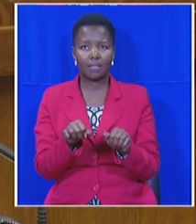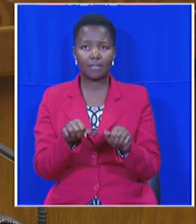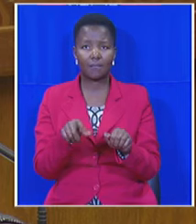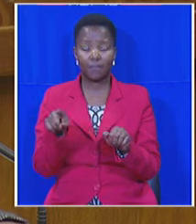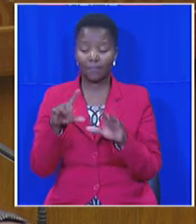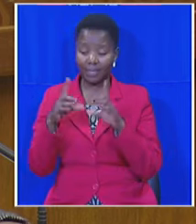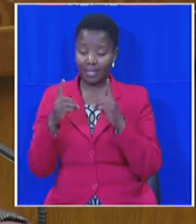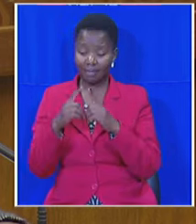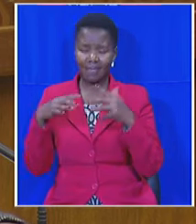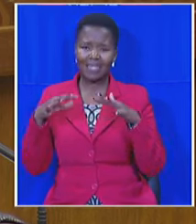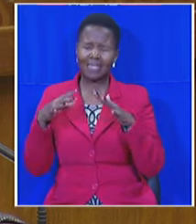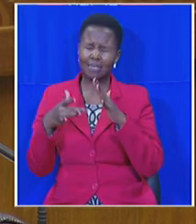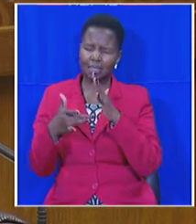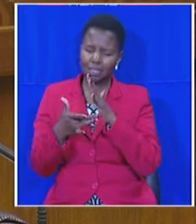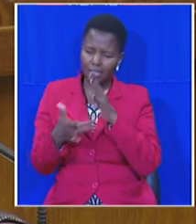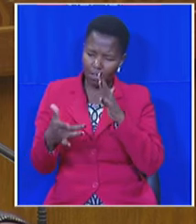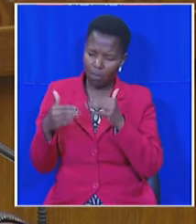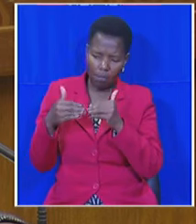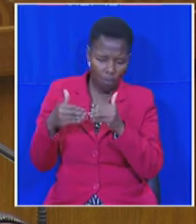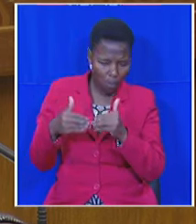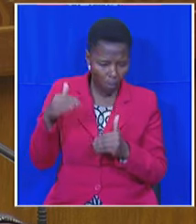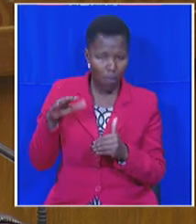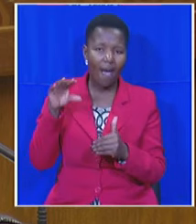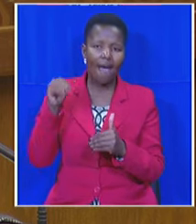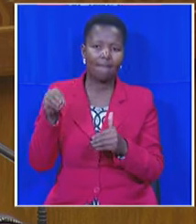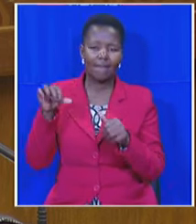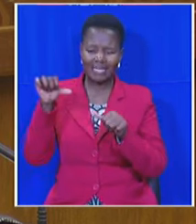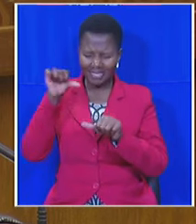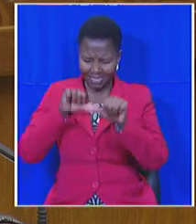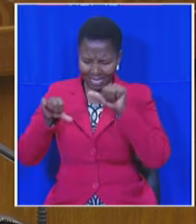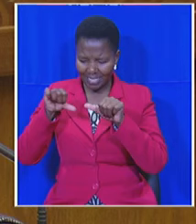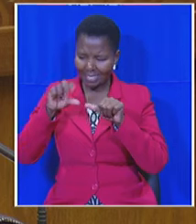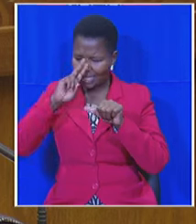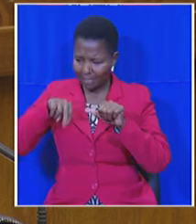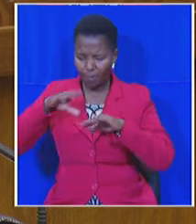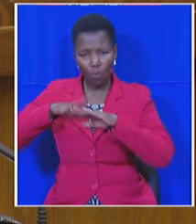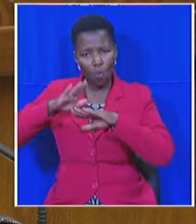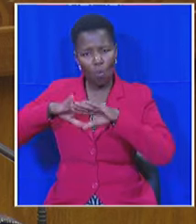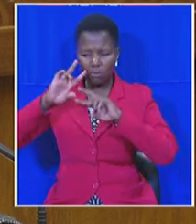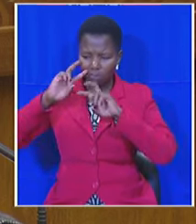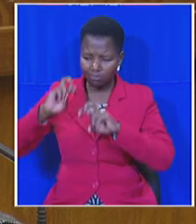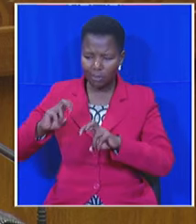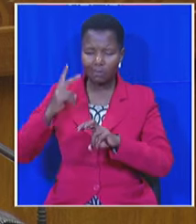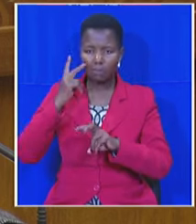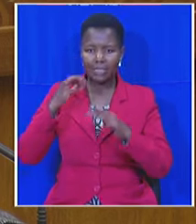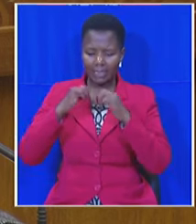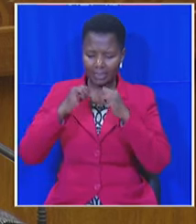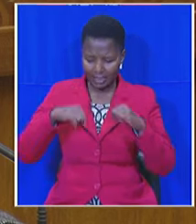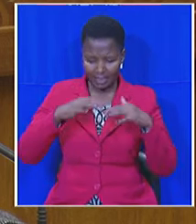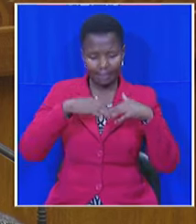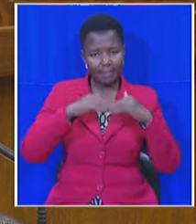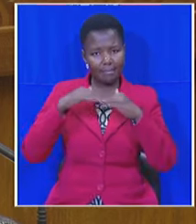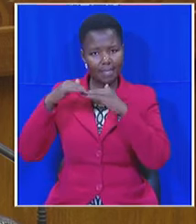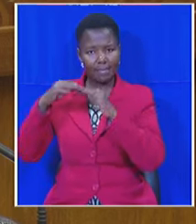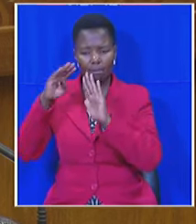department by its nature. There is a need for intensive scientific research to develop appropriate systems and